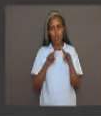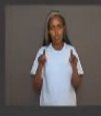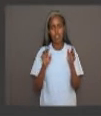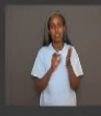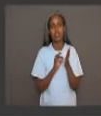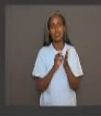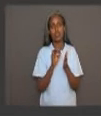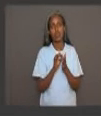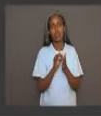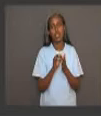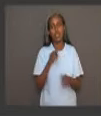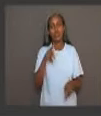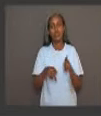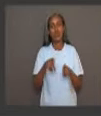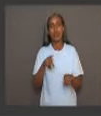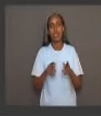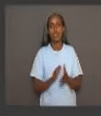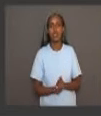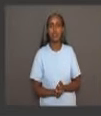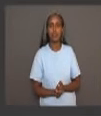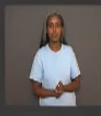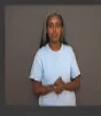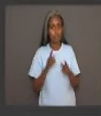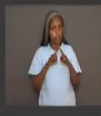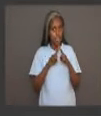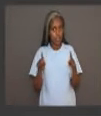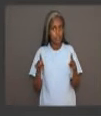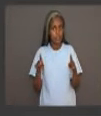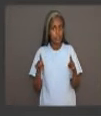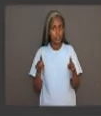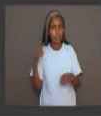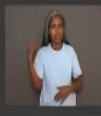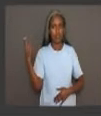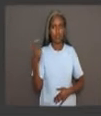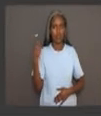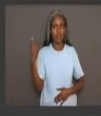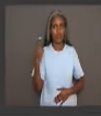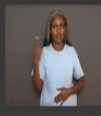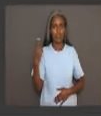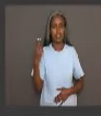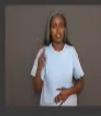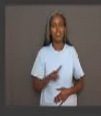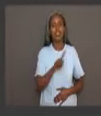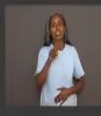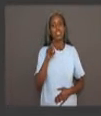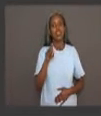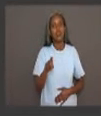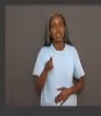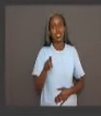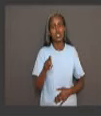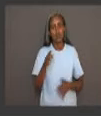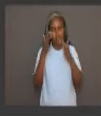number to the population, but it uses an equation